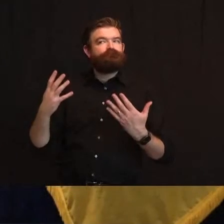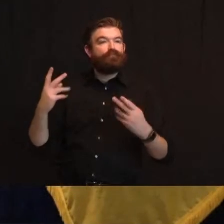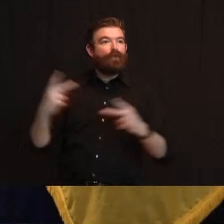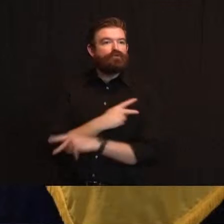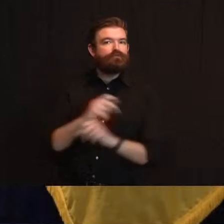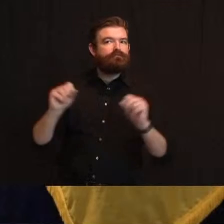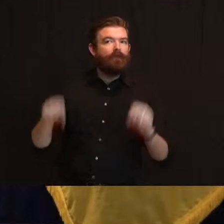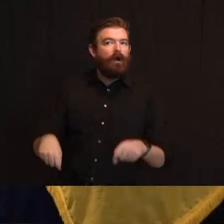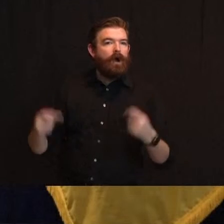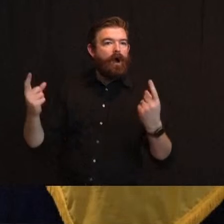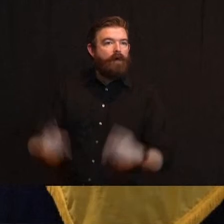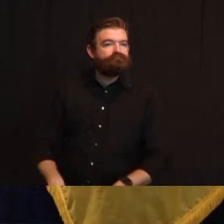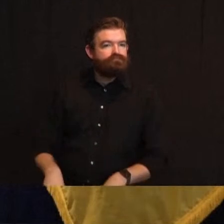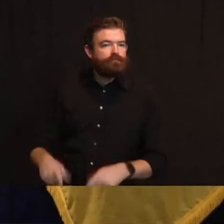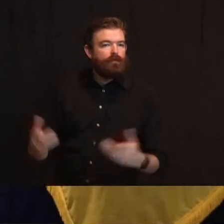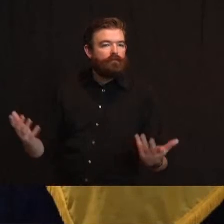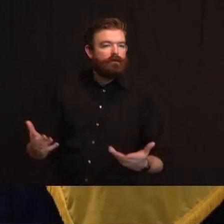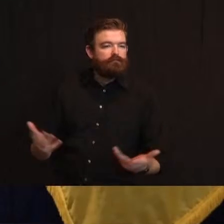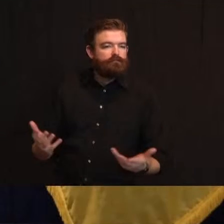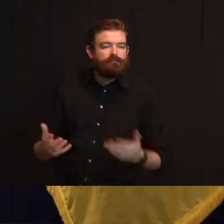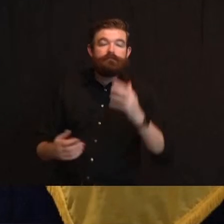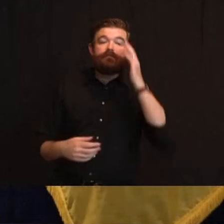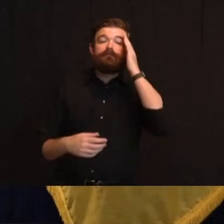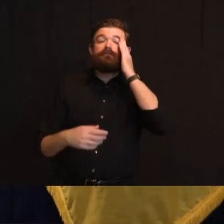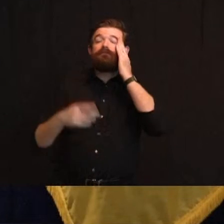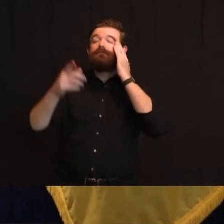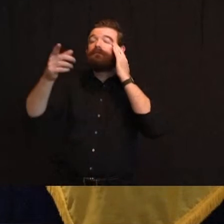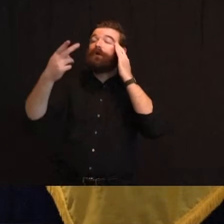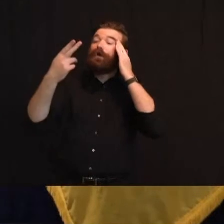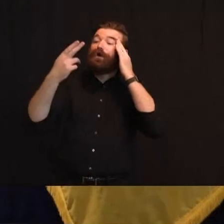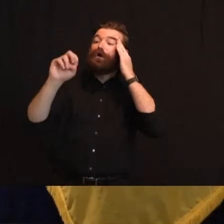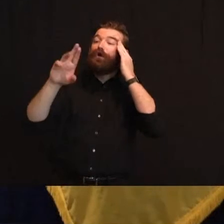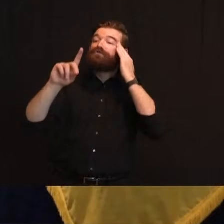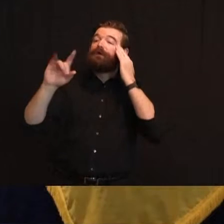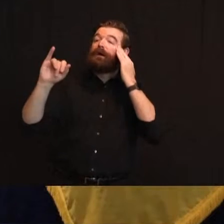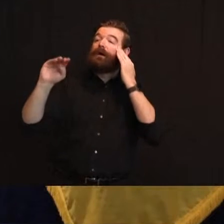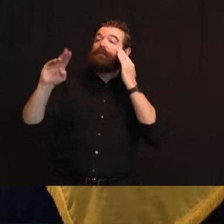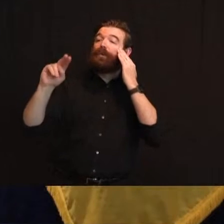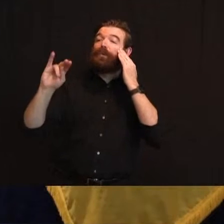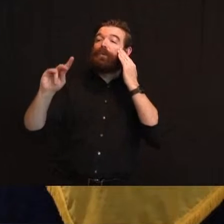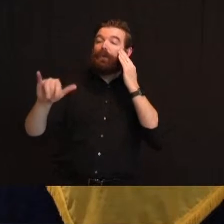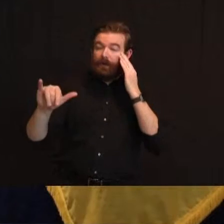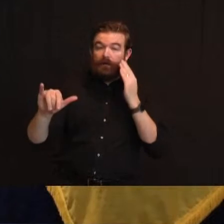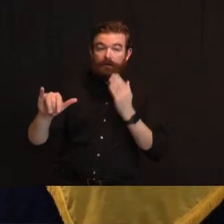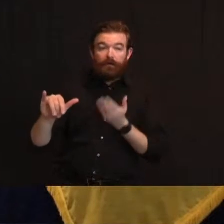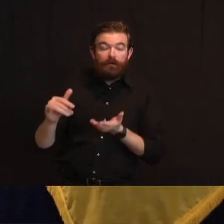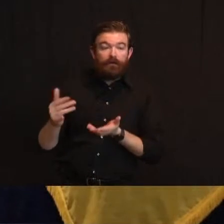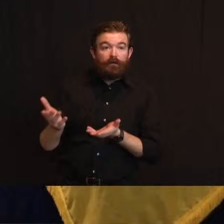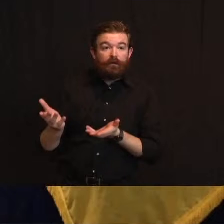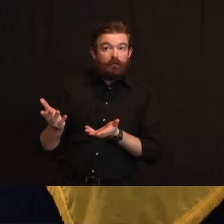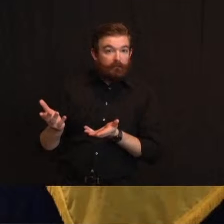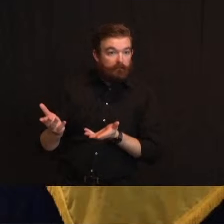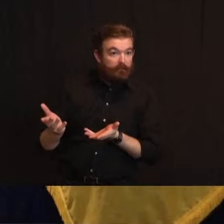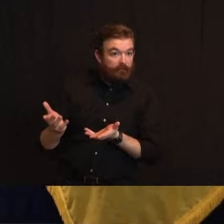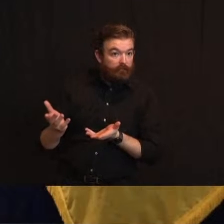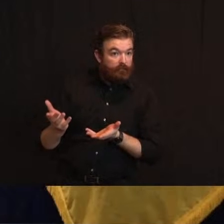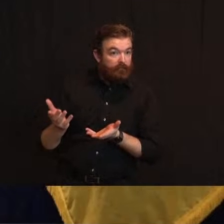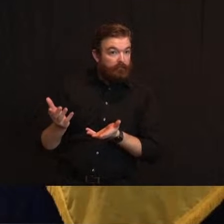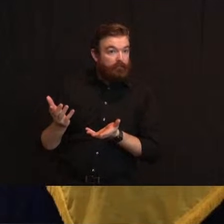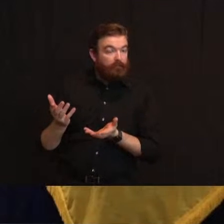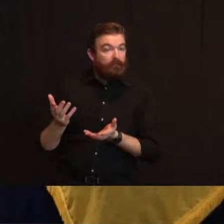immunity? I mean, we have things like the Eagleton poll, some hiccups with how it's being done in the UK, and potentially limited supply.